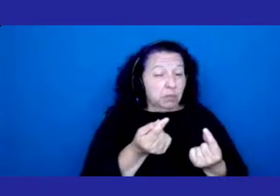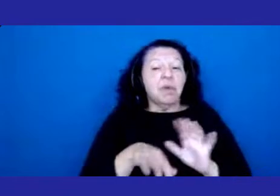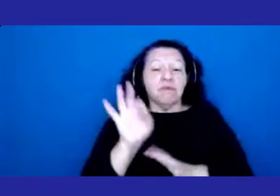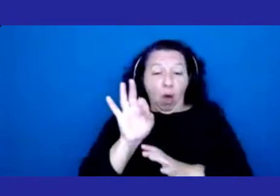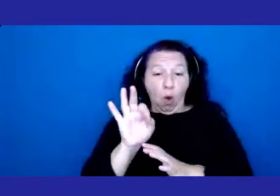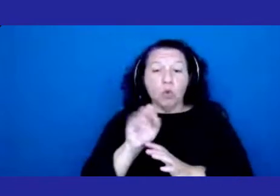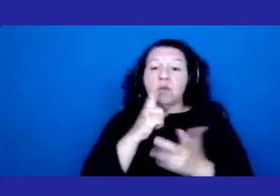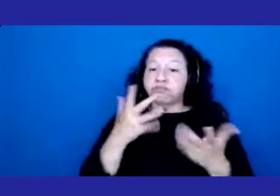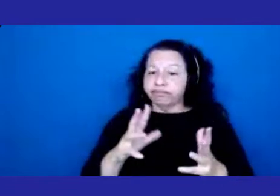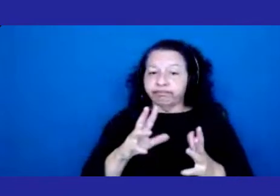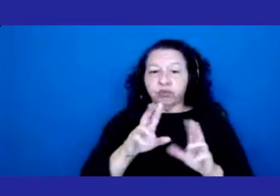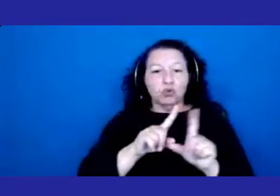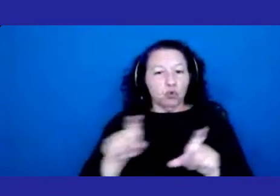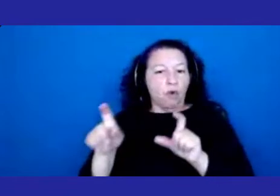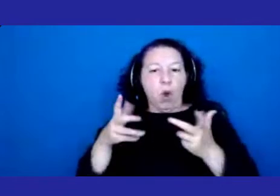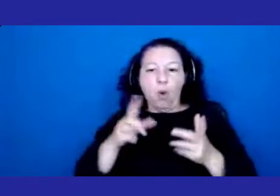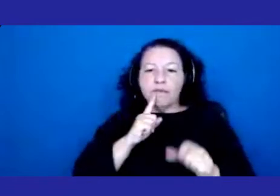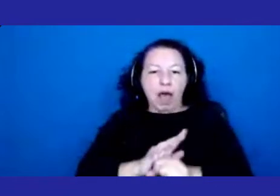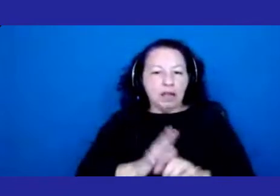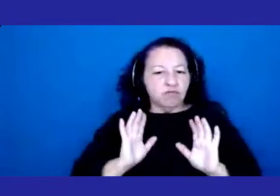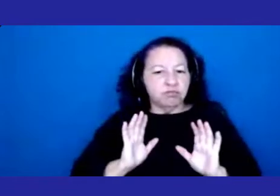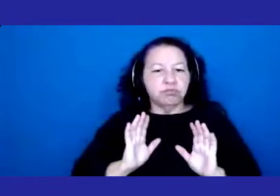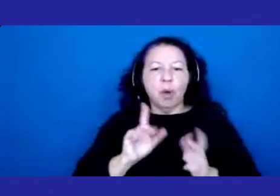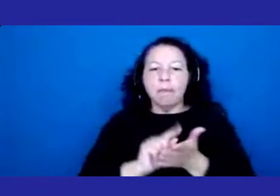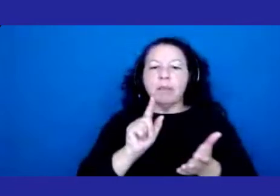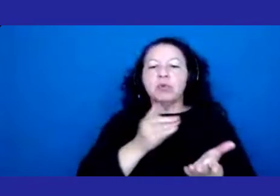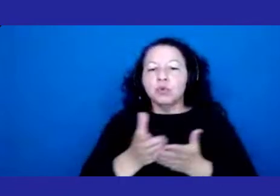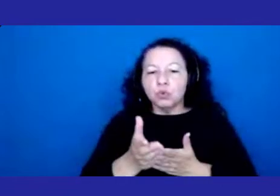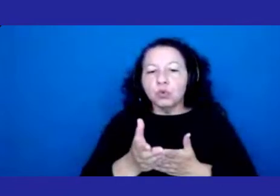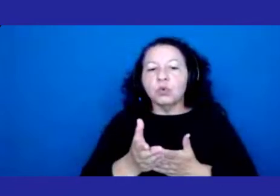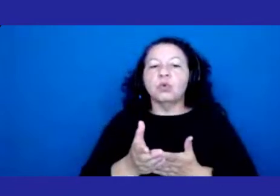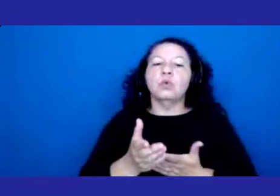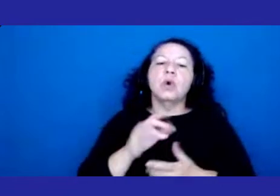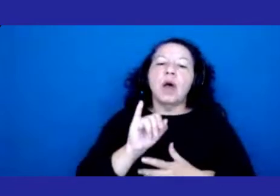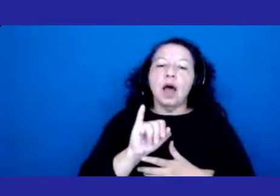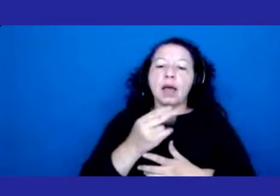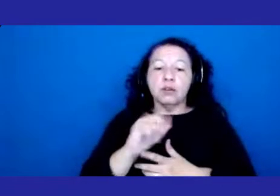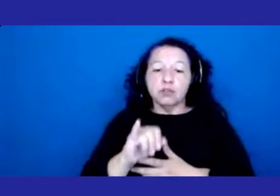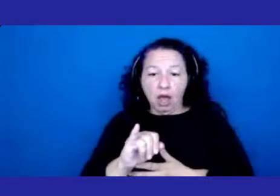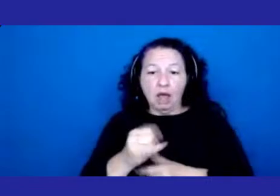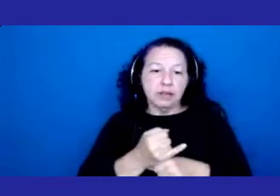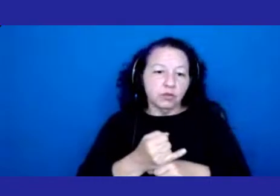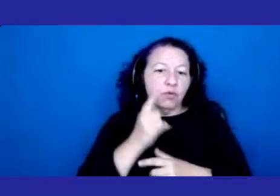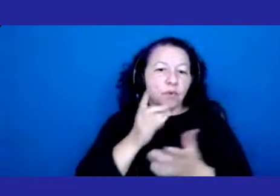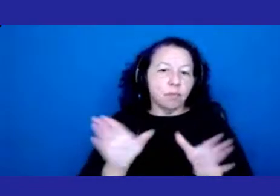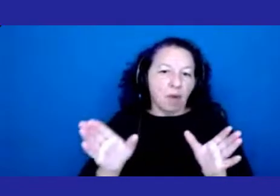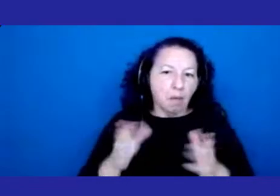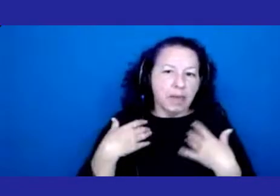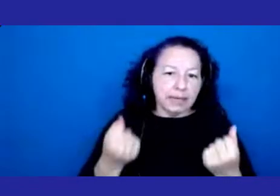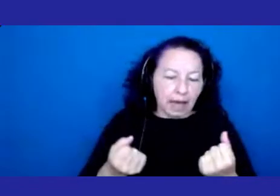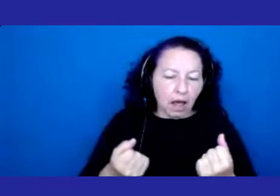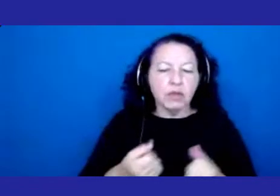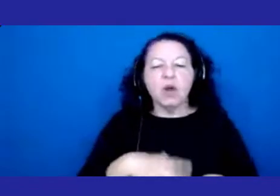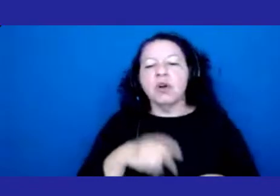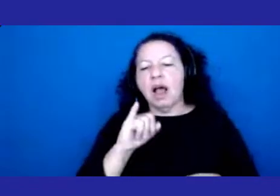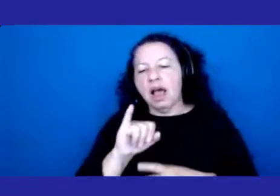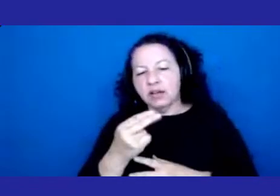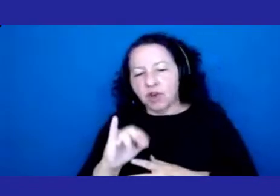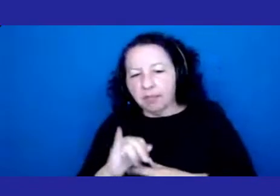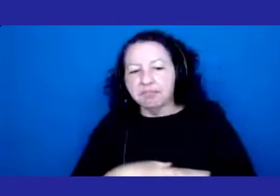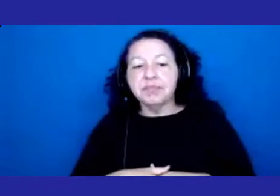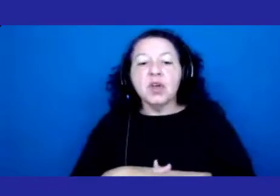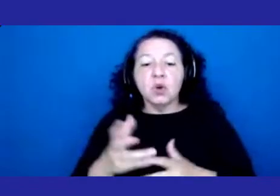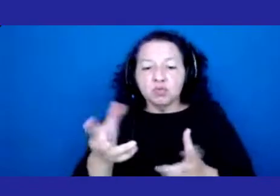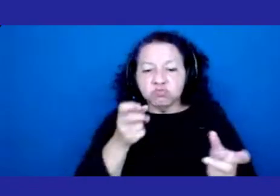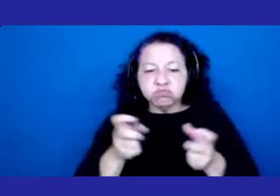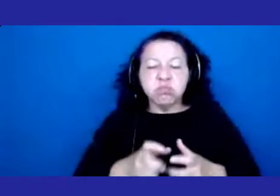was published by the Institute for Healthcare Improvement, or IHI, and we extracted 10 questions that we were going to use to